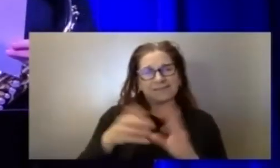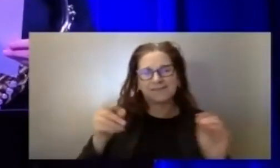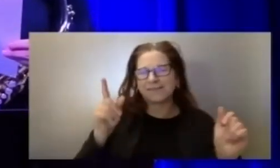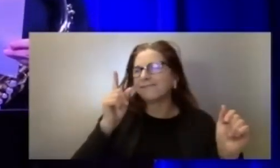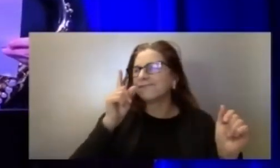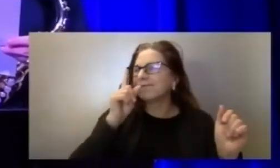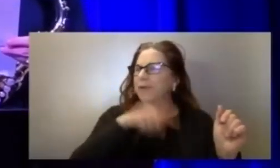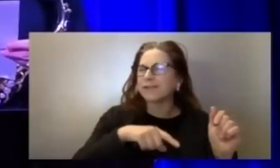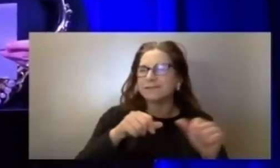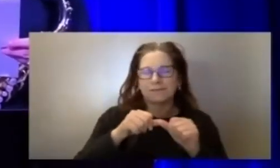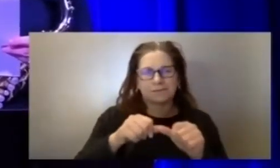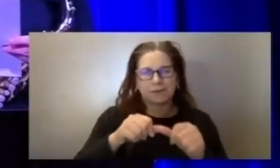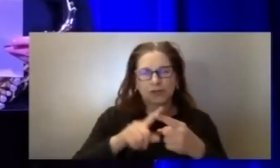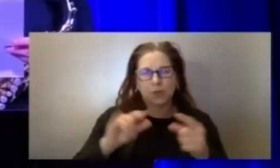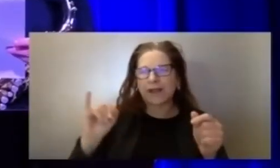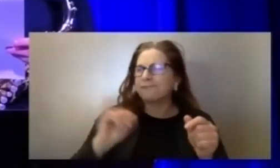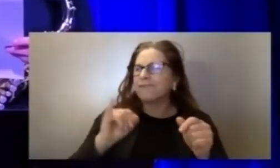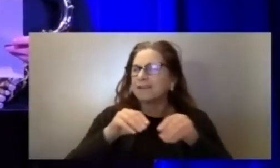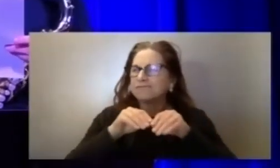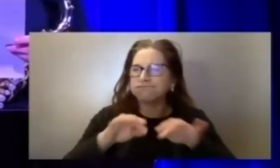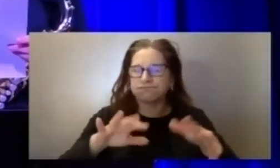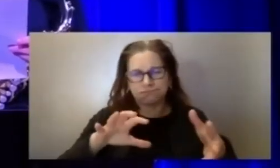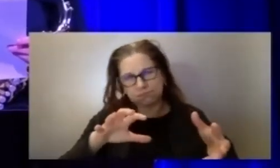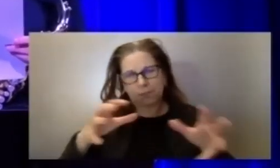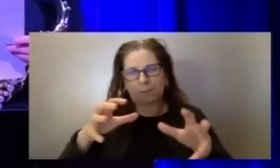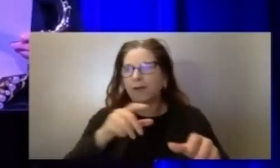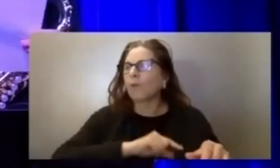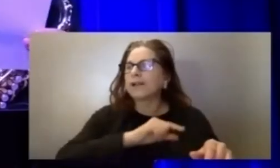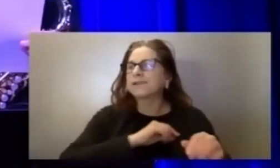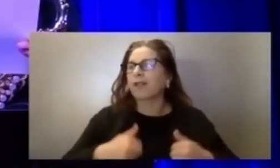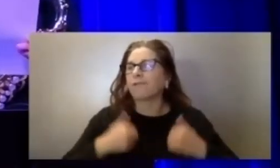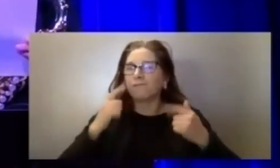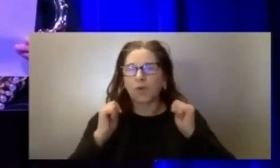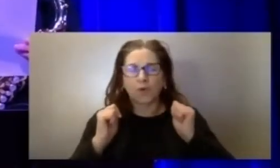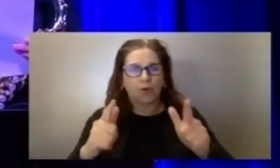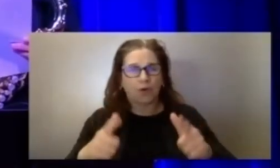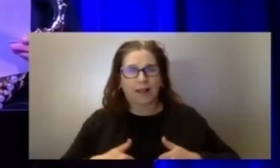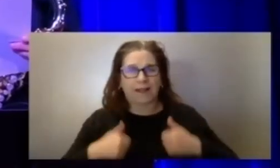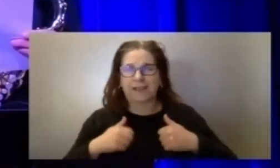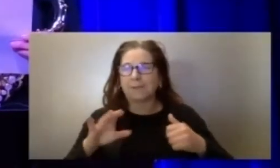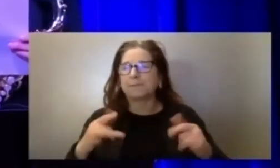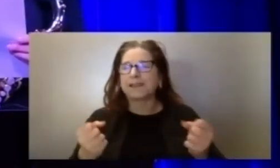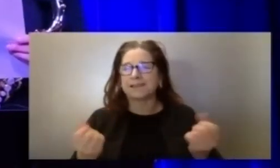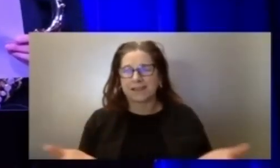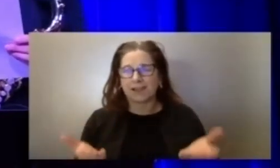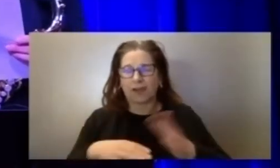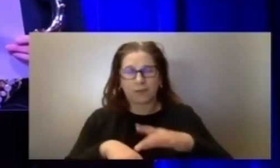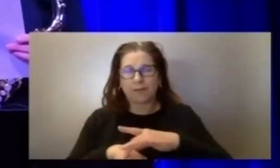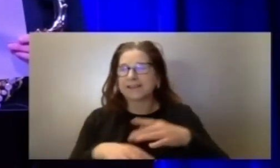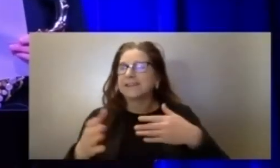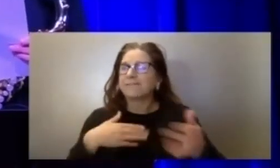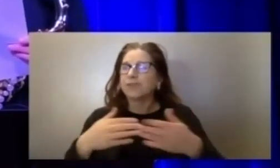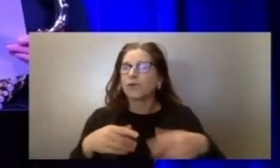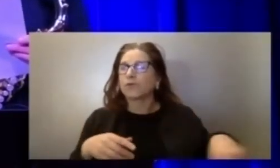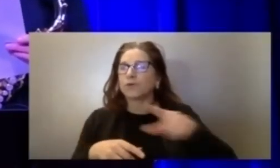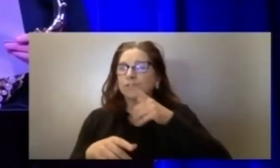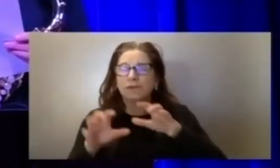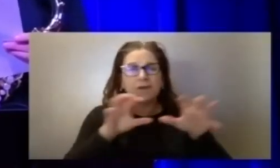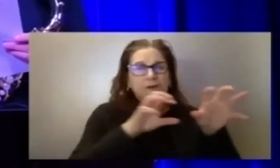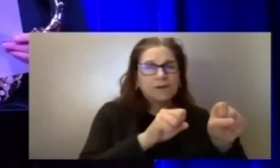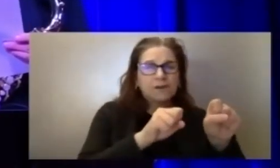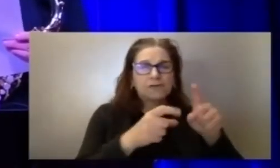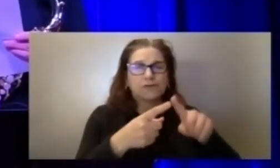This false narrative continues to infect and disrupt the quality of life for all living things here on this planet, even those